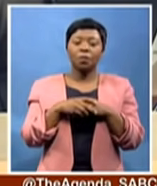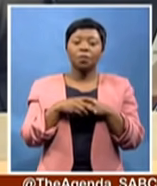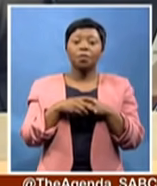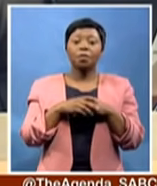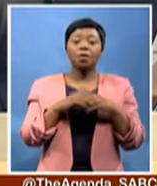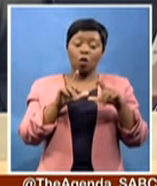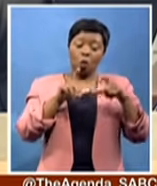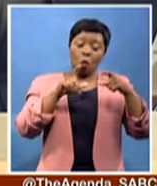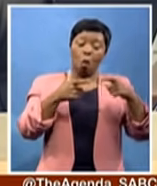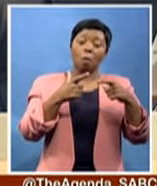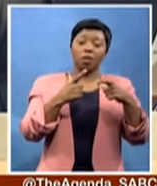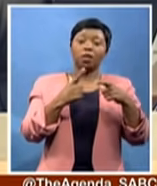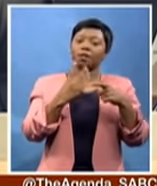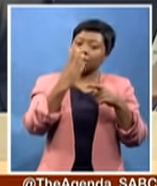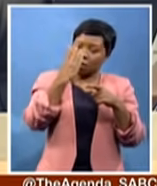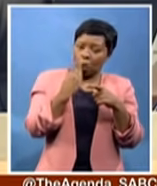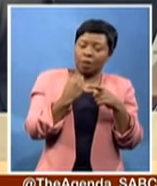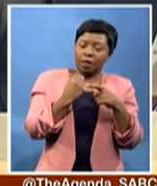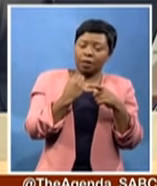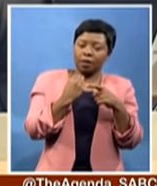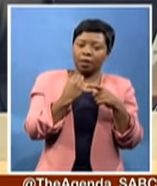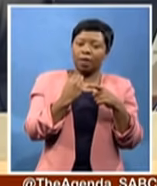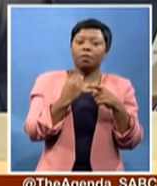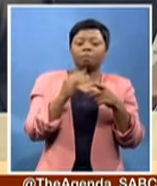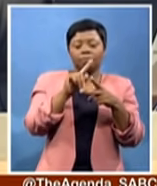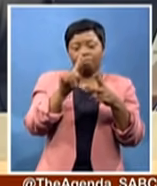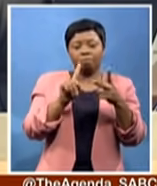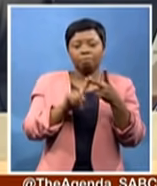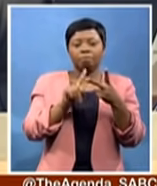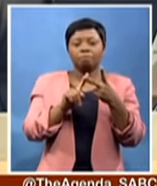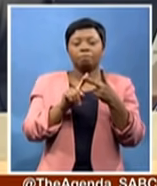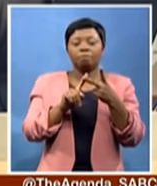but I also appear to assist the Commission in its work,